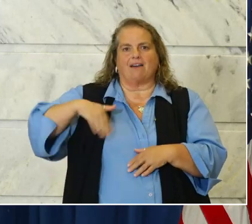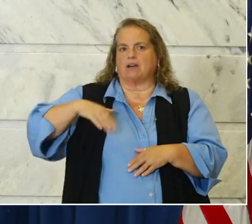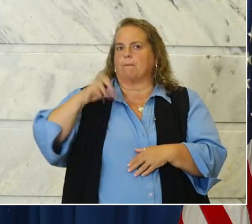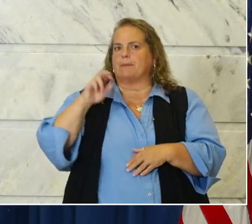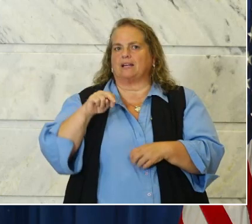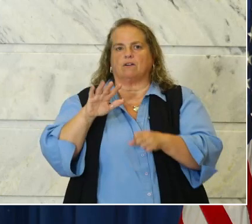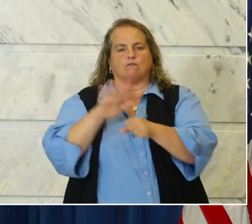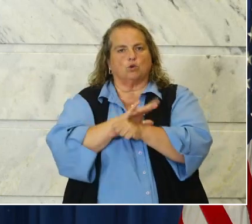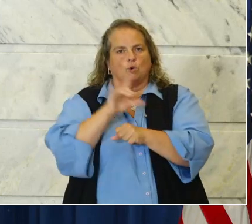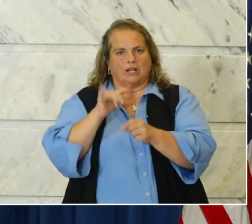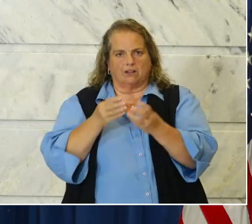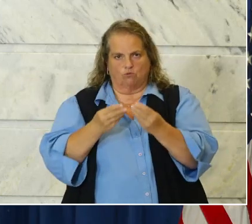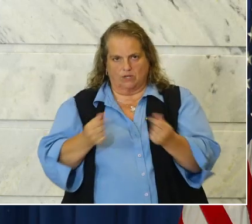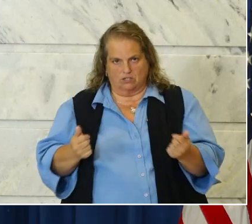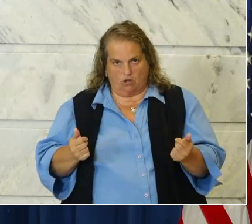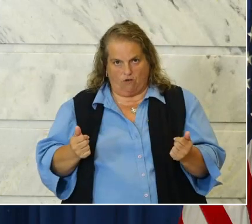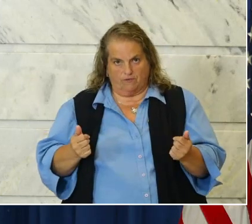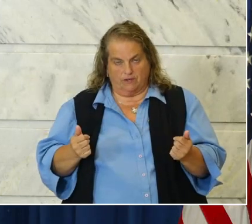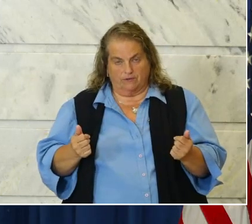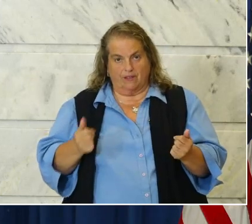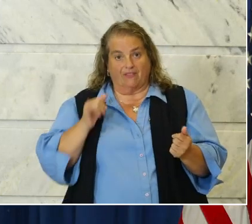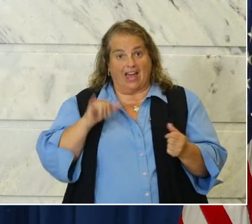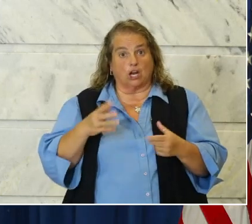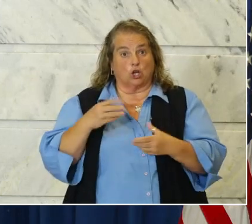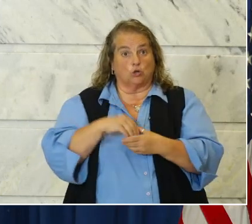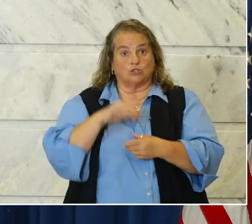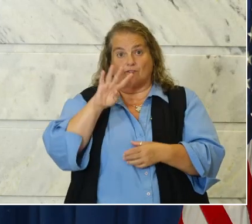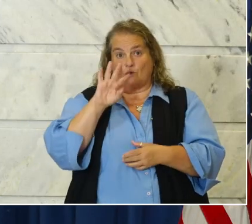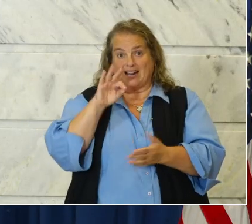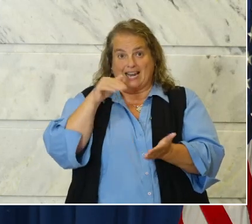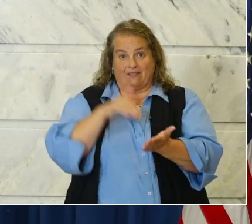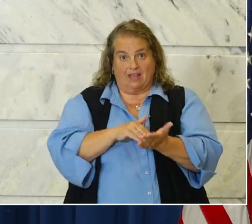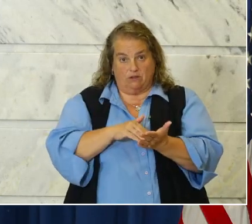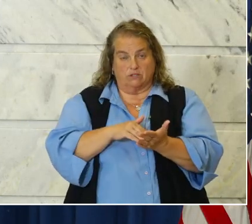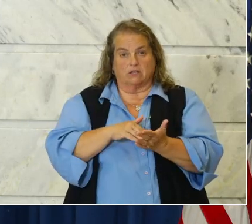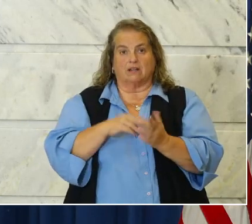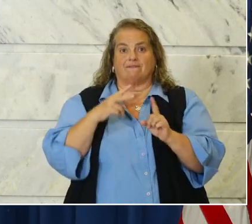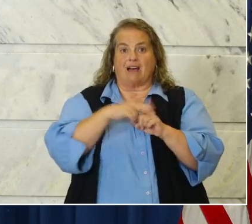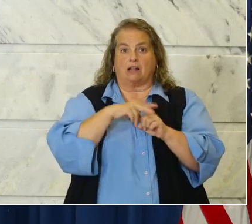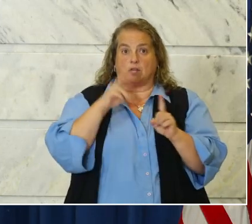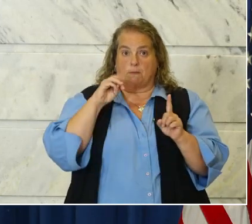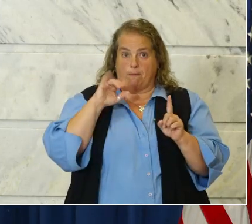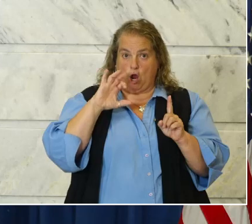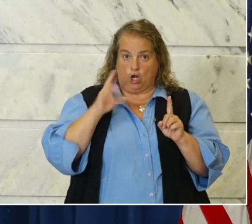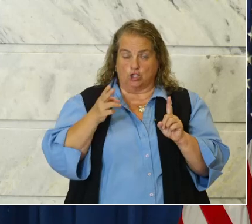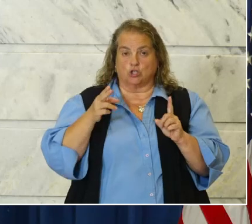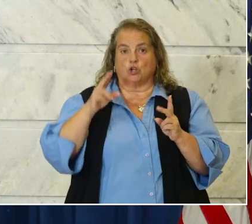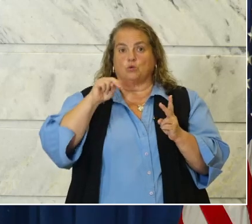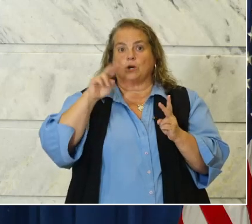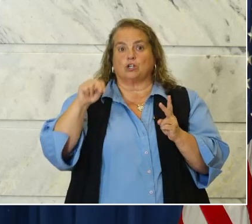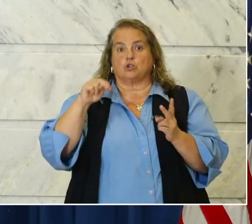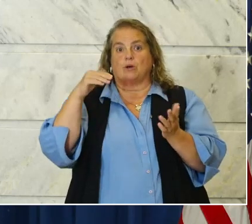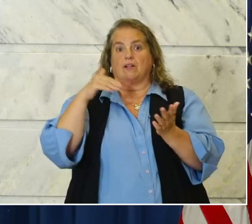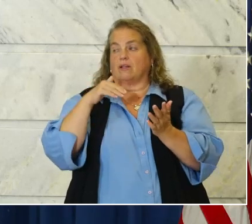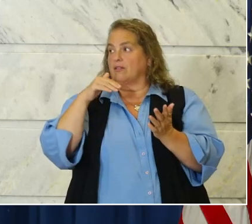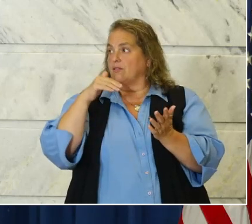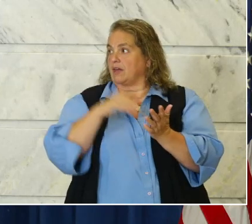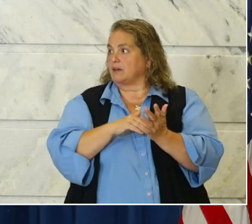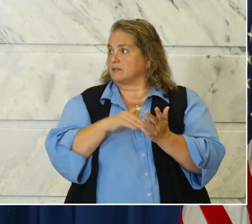resolved. This includes 49,000 filed in March, 22,000 filed in